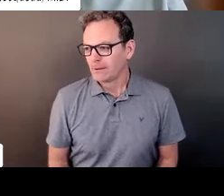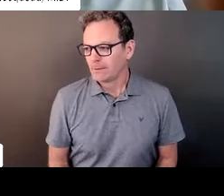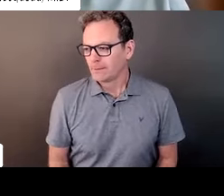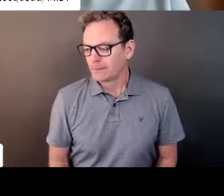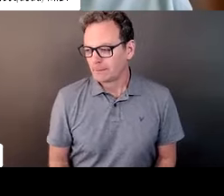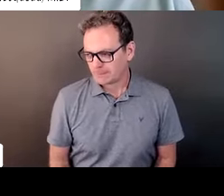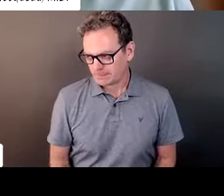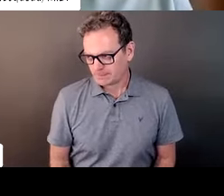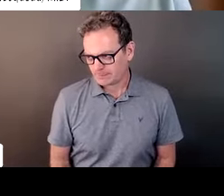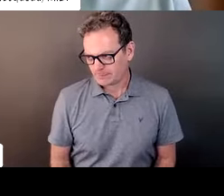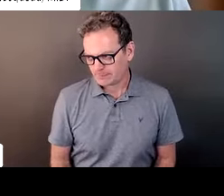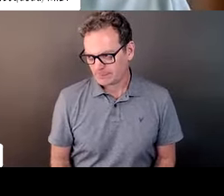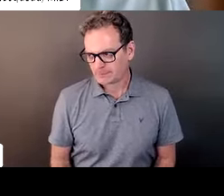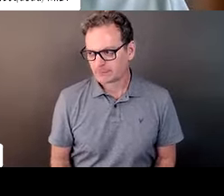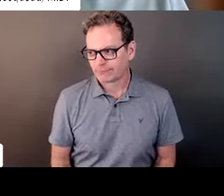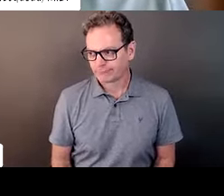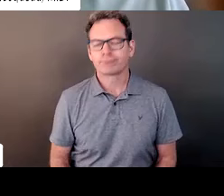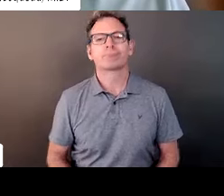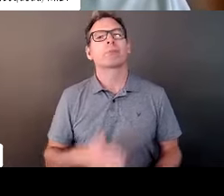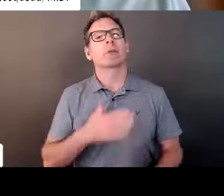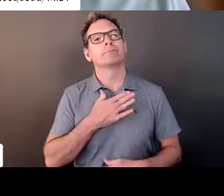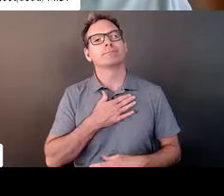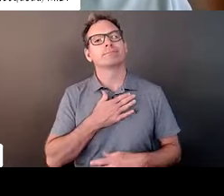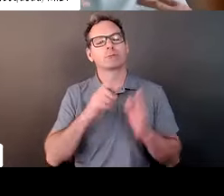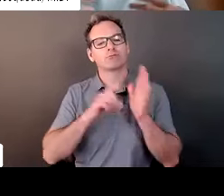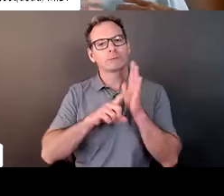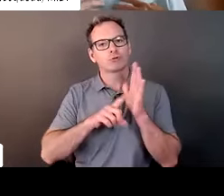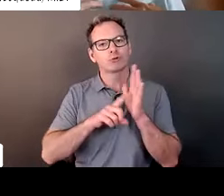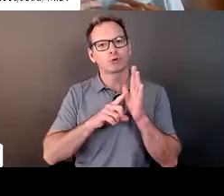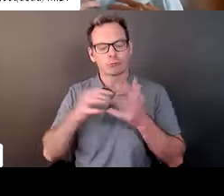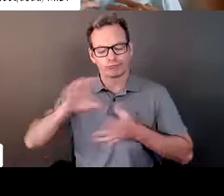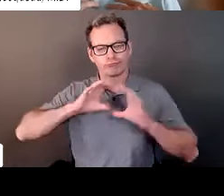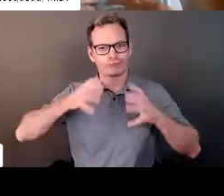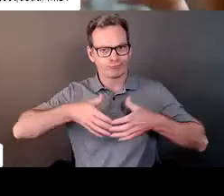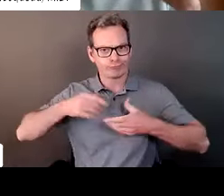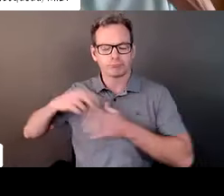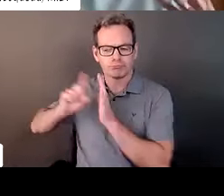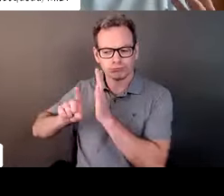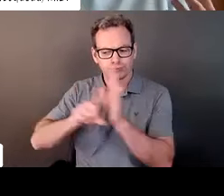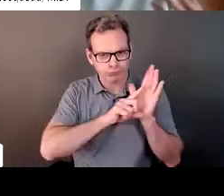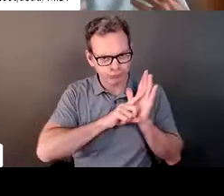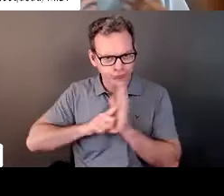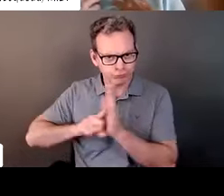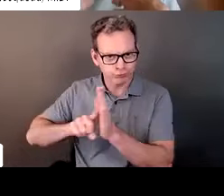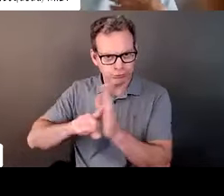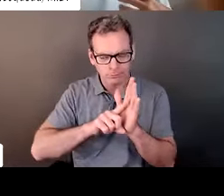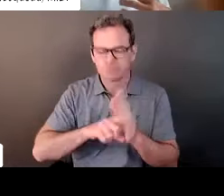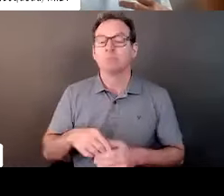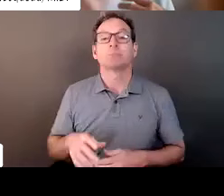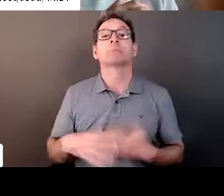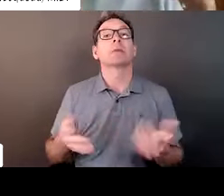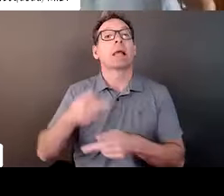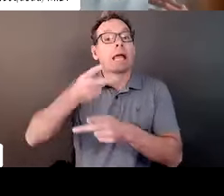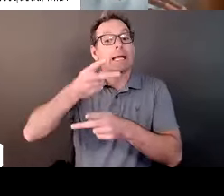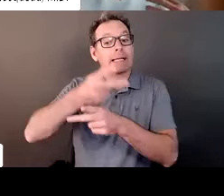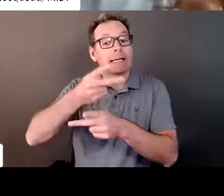Some of the studies that we've done show that caregivers who have very high expectations for what they're going